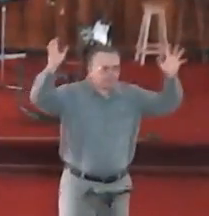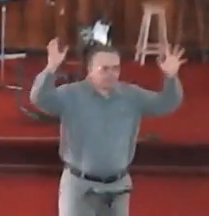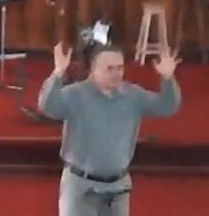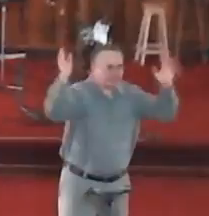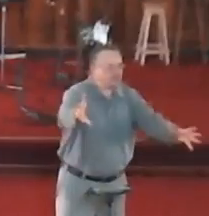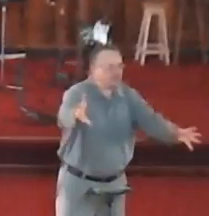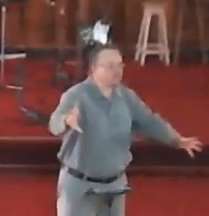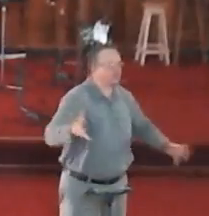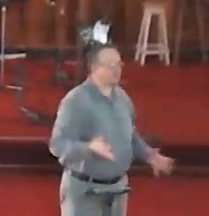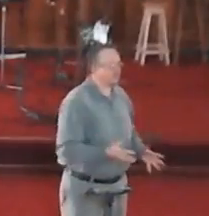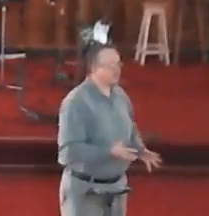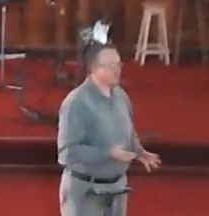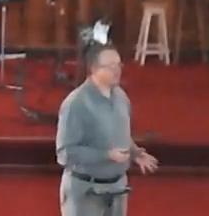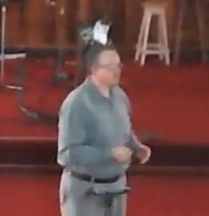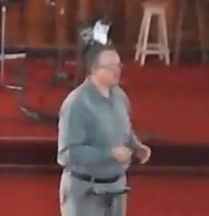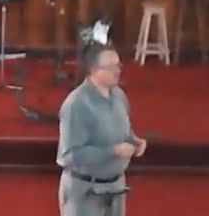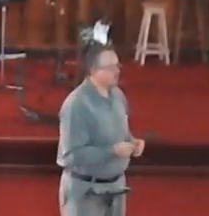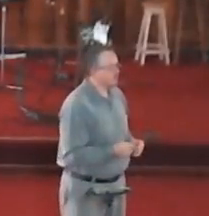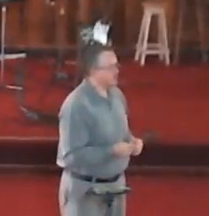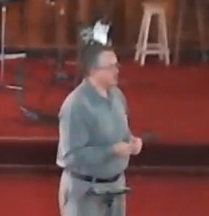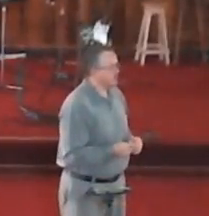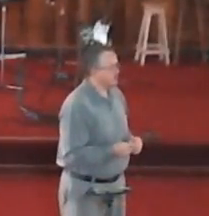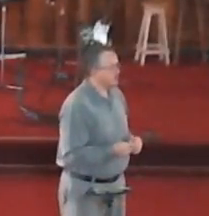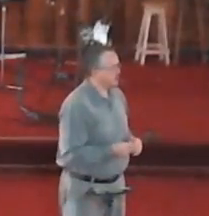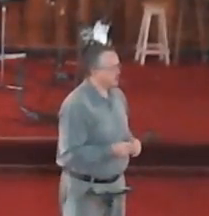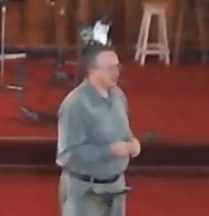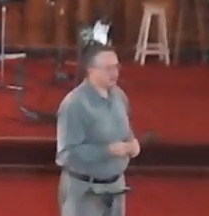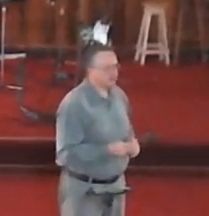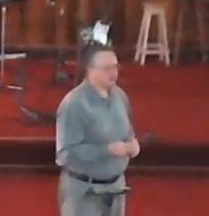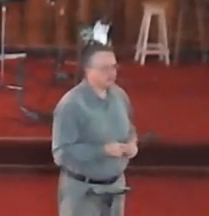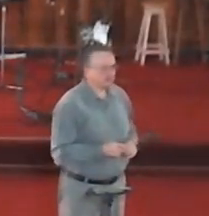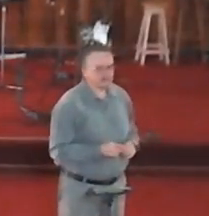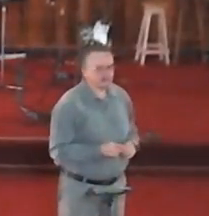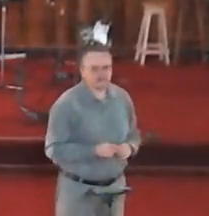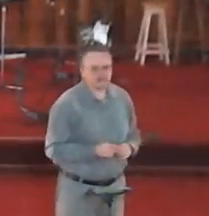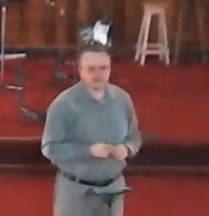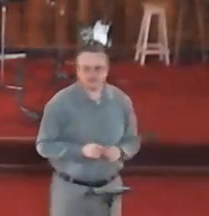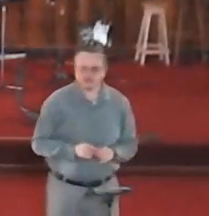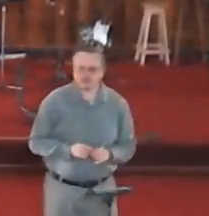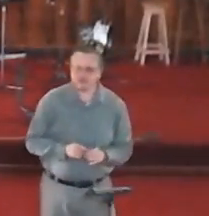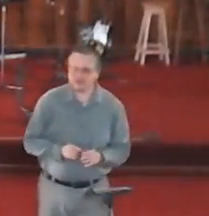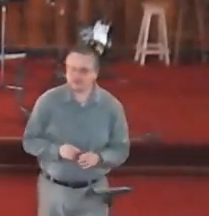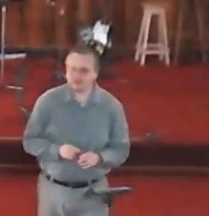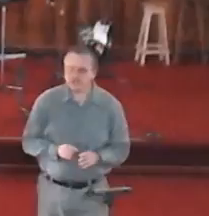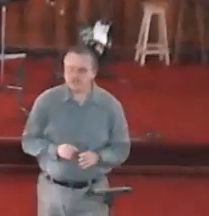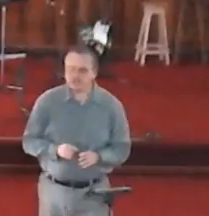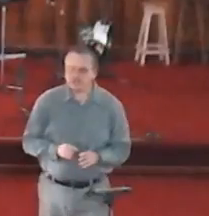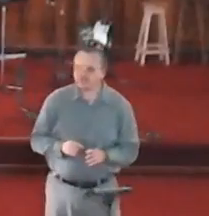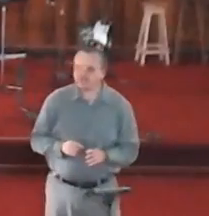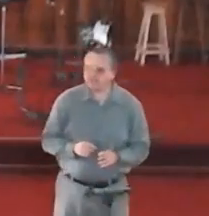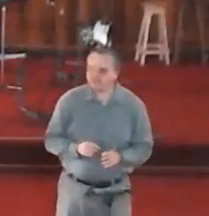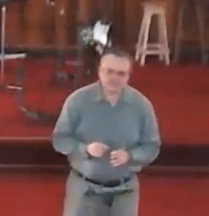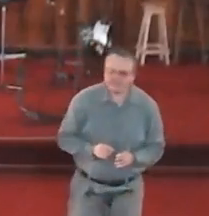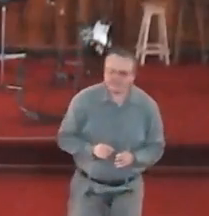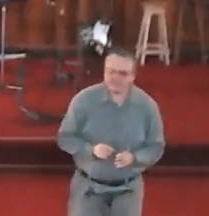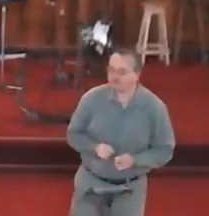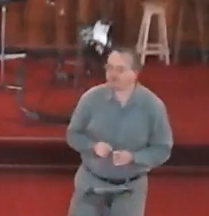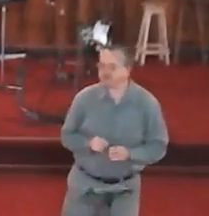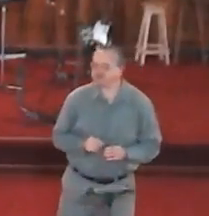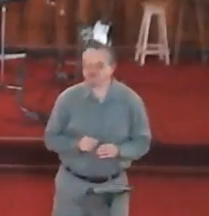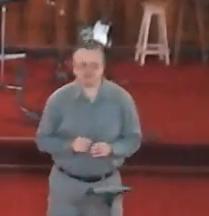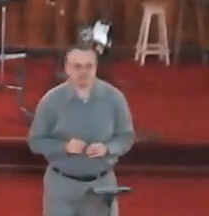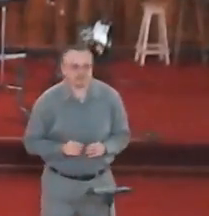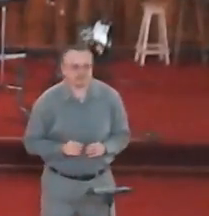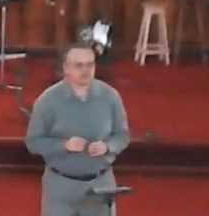Dios está obligado a hacer. And according to this trend, people think what I confess with my mouth, God will have to do. Y no es así,